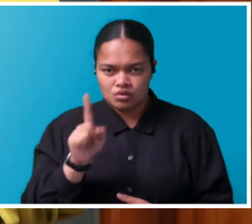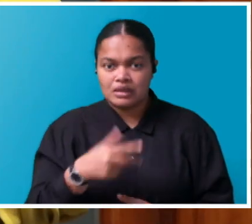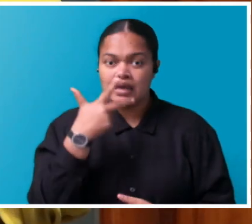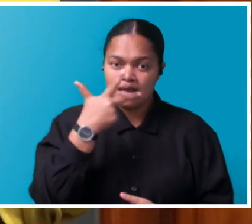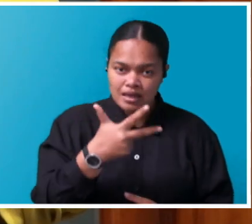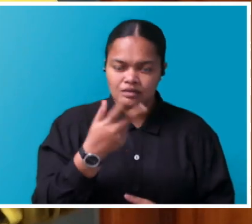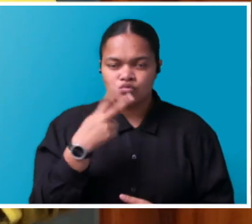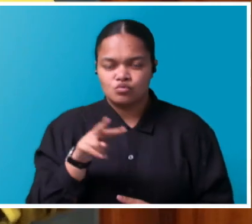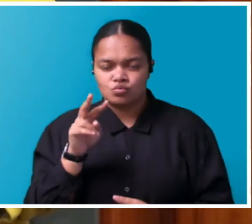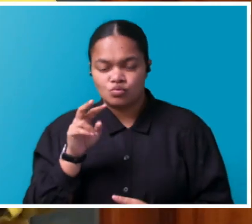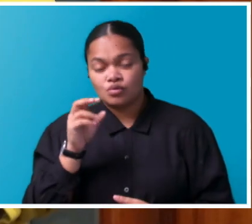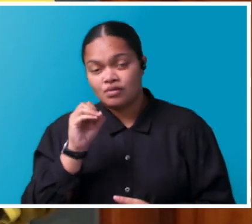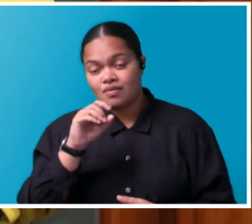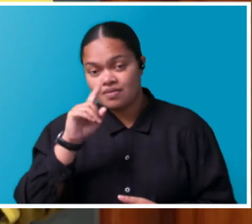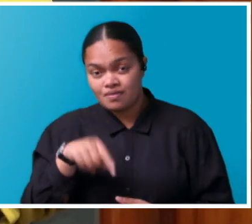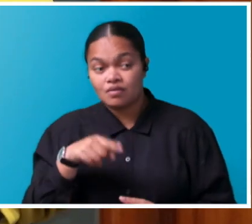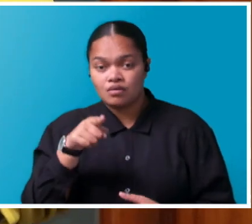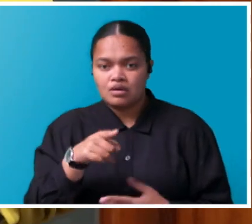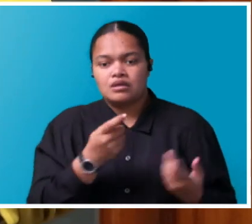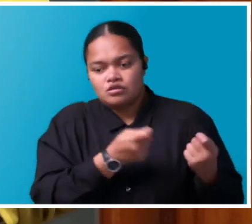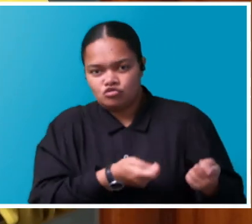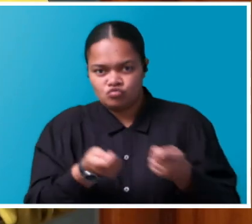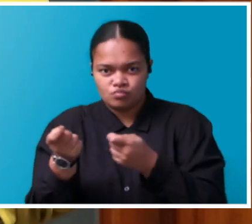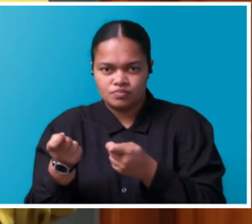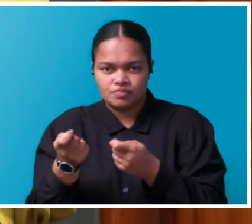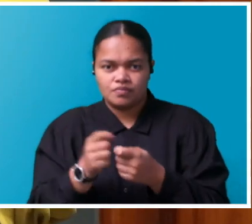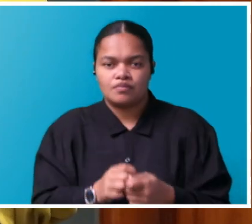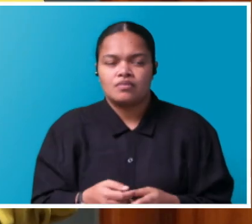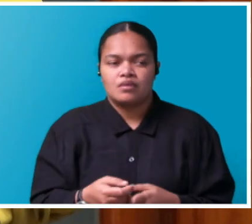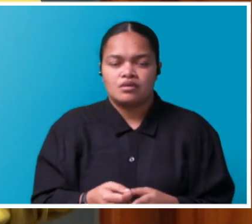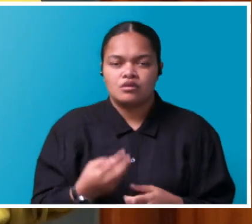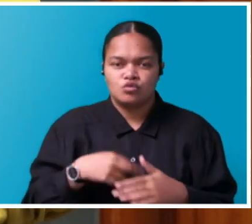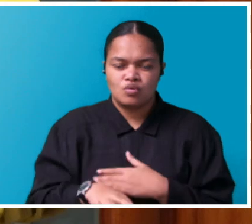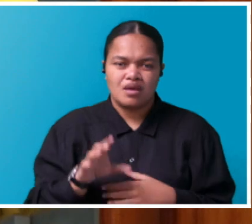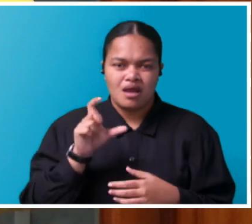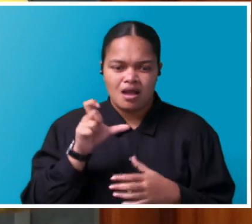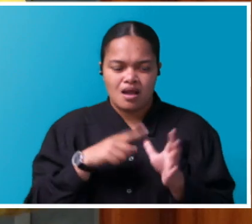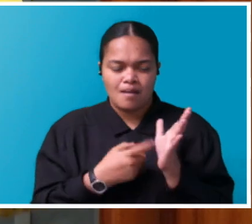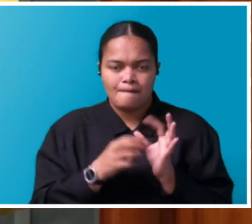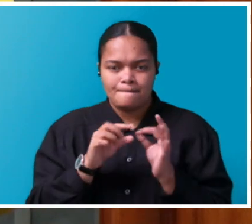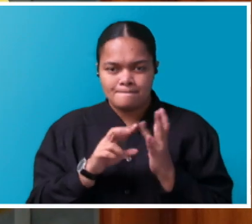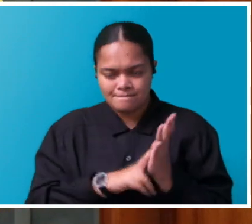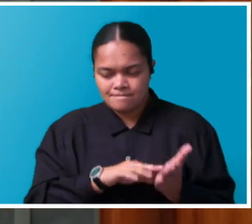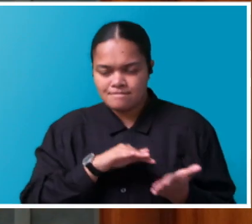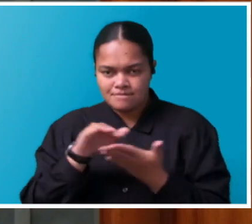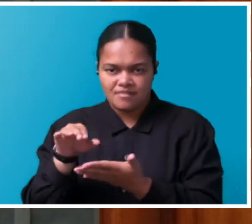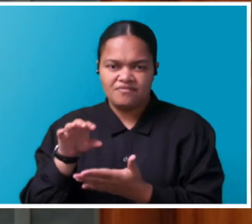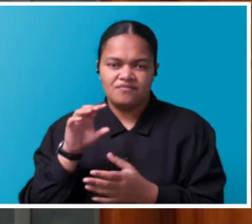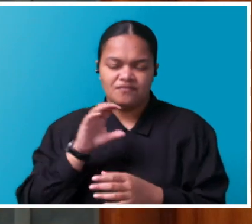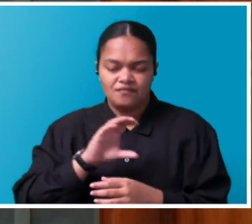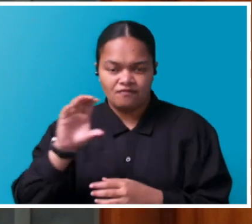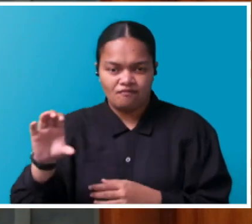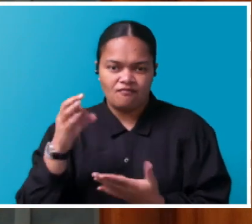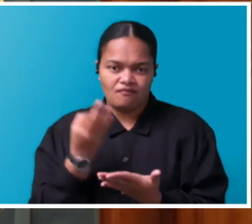922,828 emission reduction units will be transferred and traded to the Carbon Fund, which will first require the securing